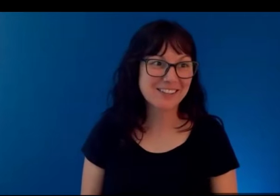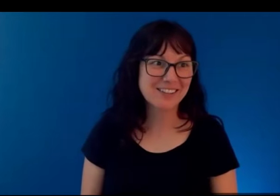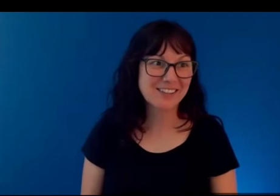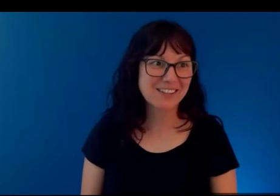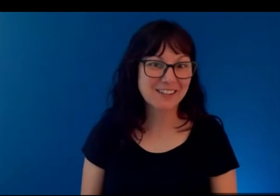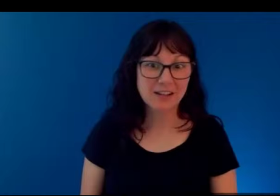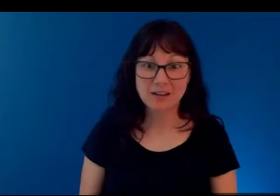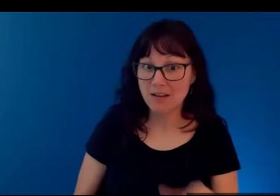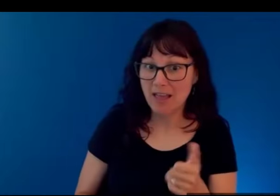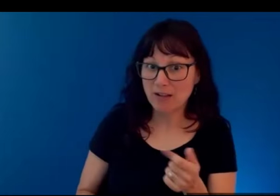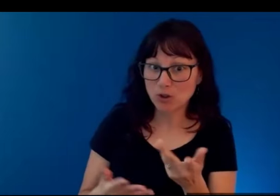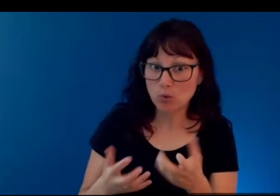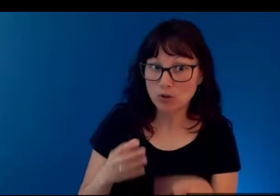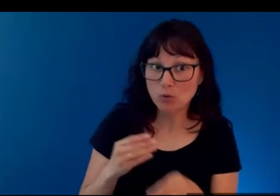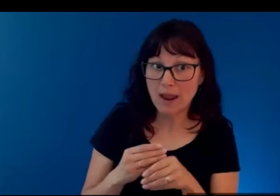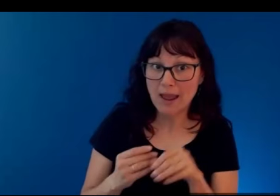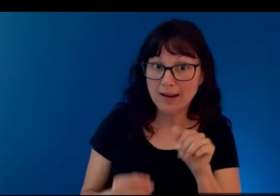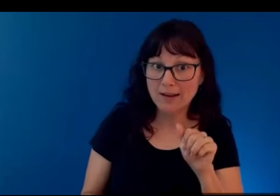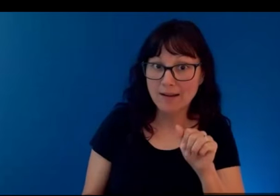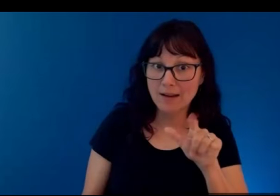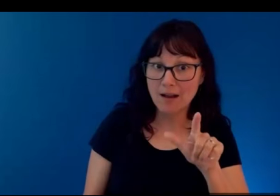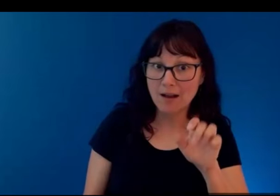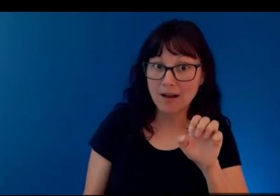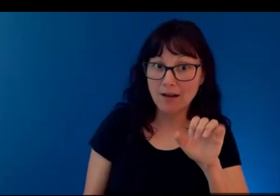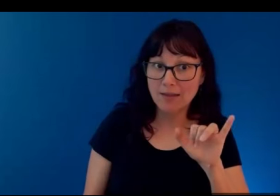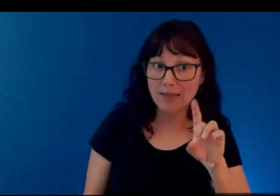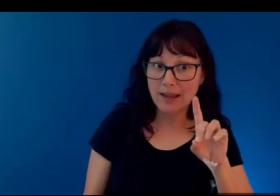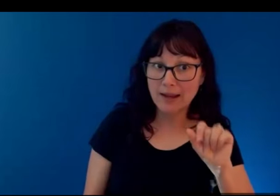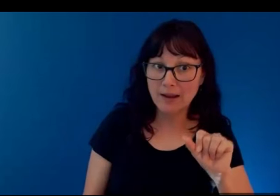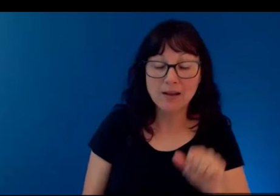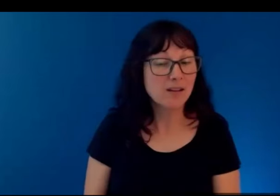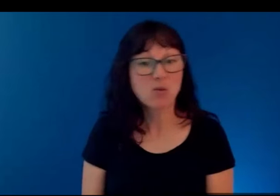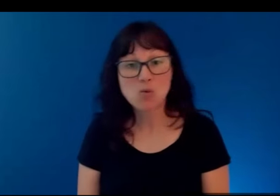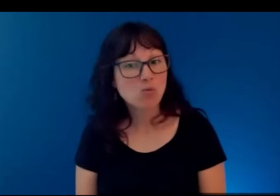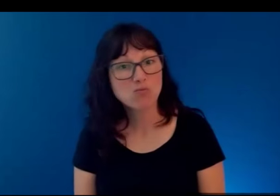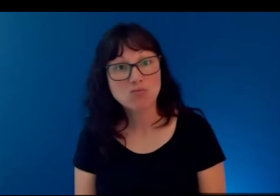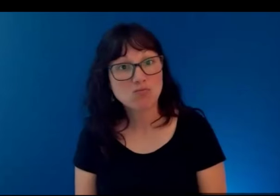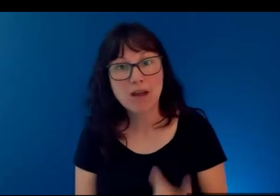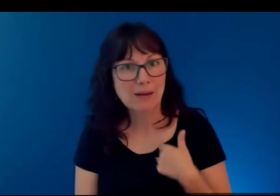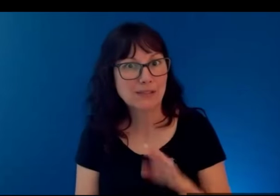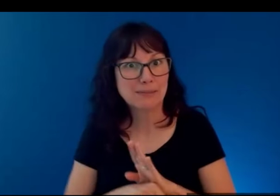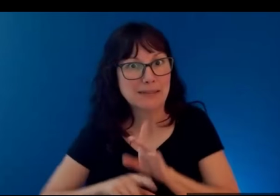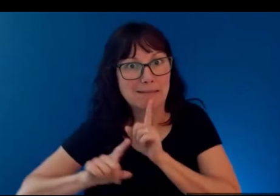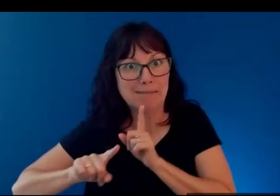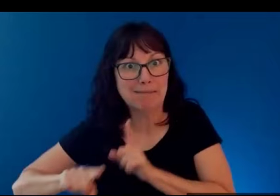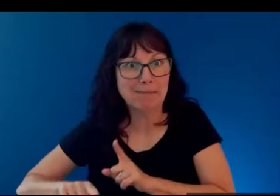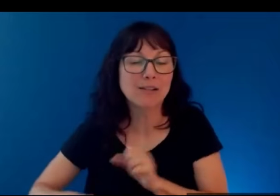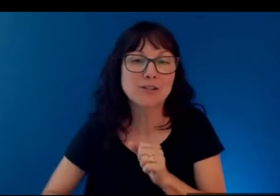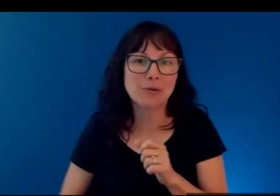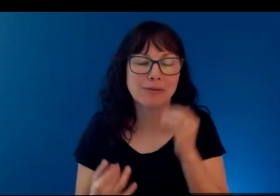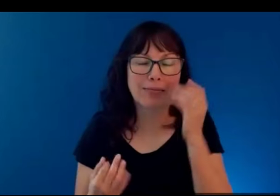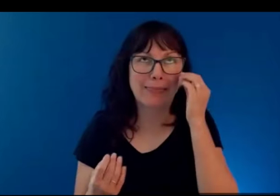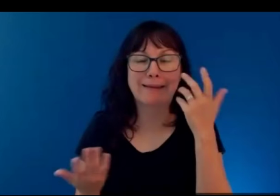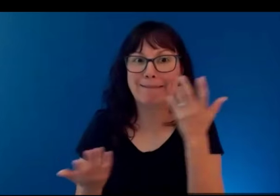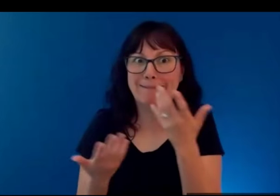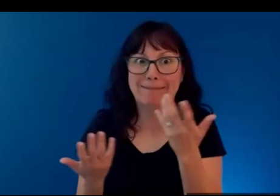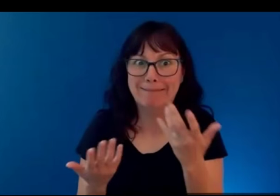Absolutely. Anything else you wanted to add, Aleda? No, I was too busy answering questions, so think right now.